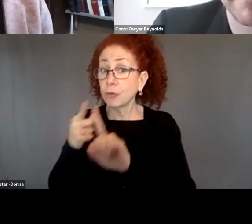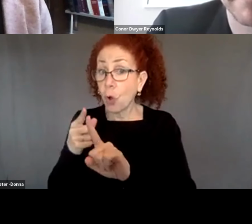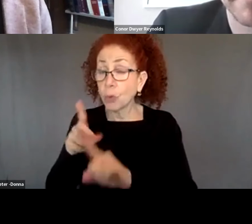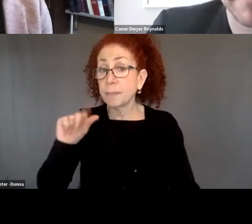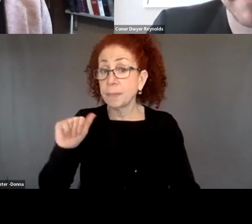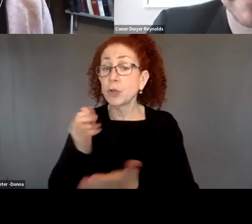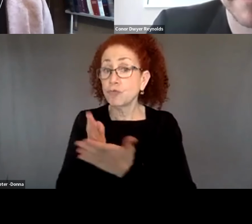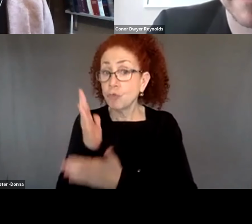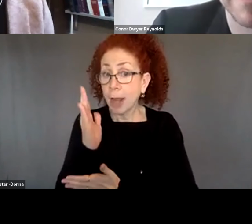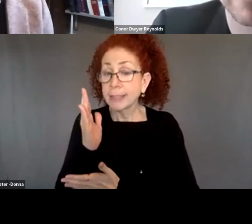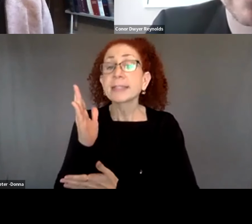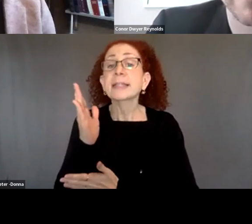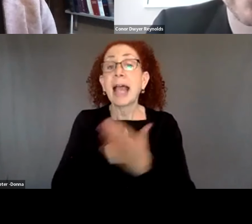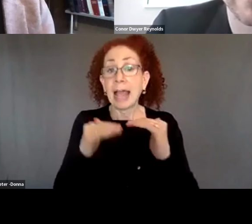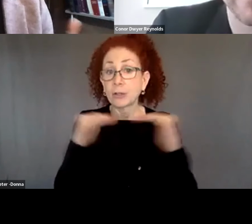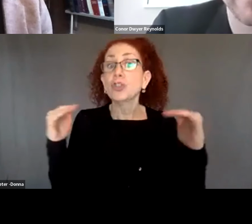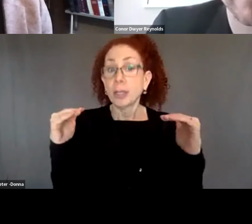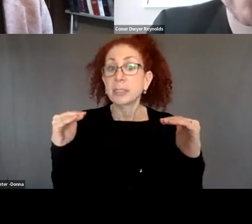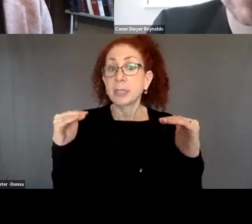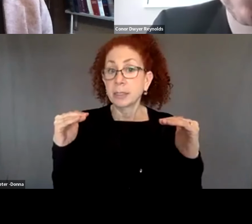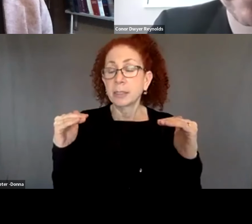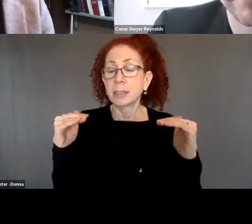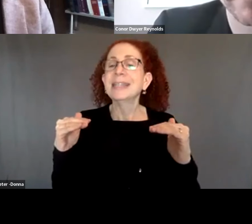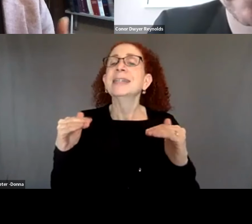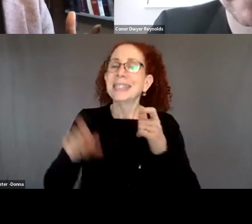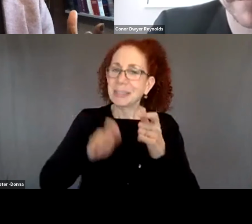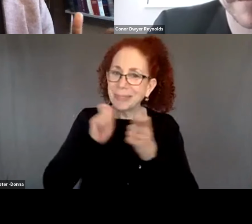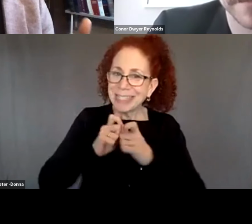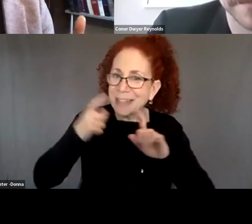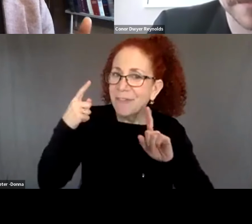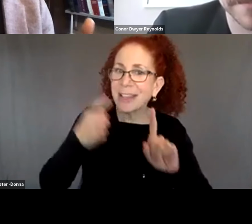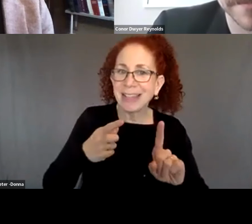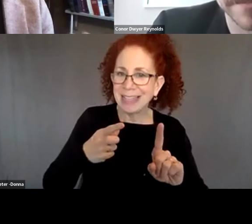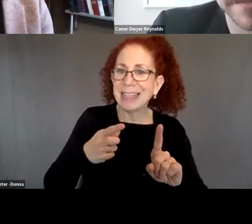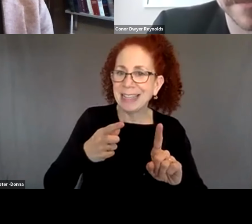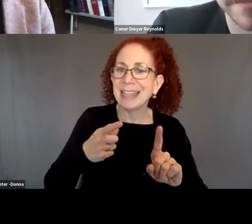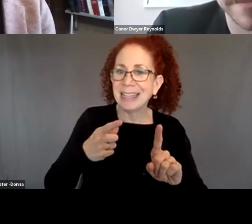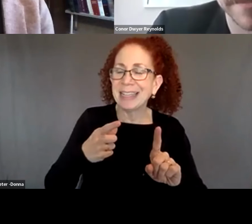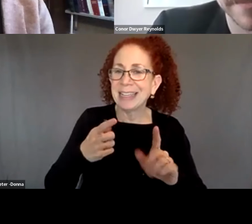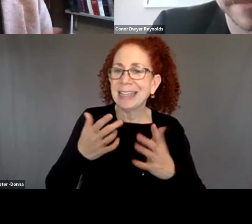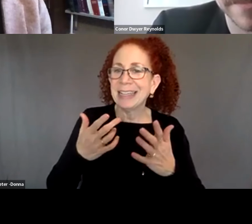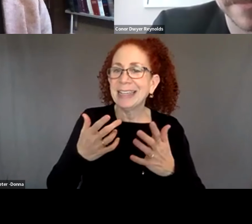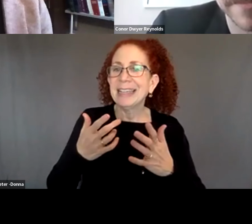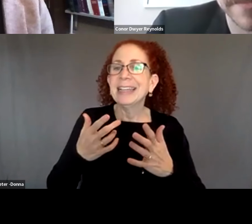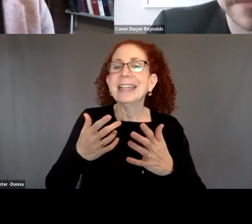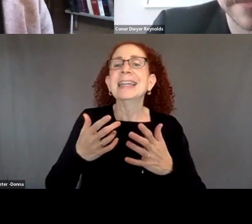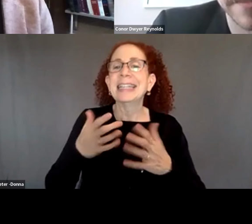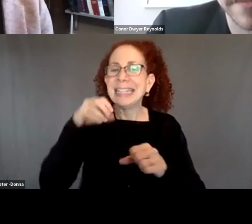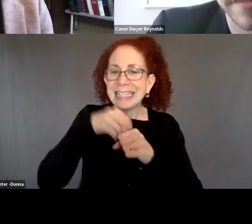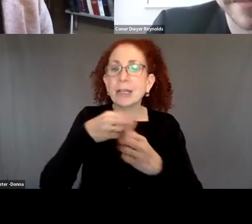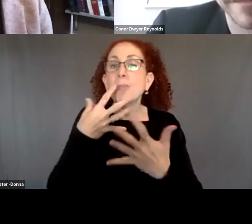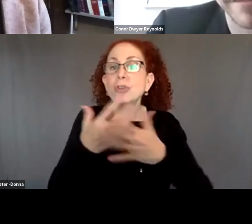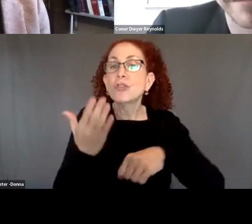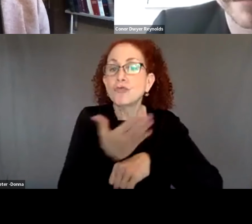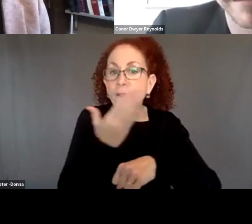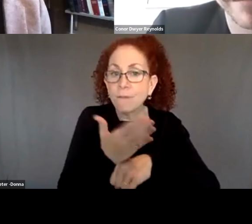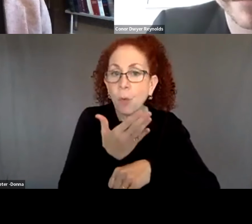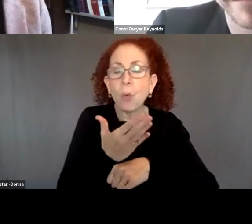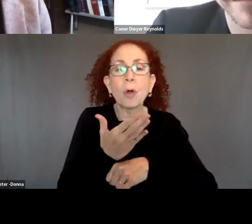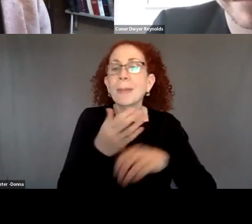rights and disability justice movements, and particularly the different and separate goals of prison reform, decarceration,